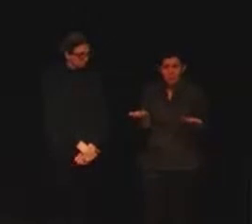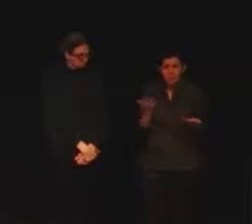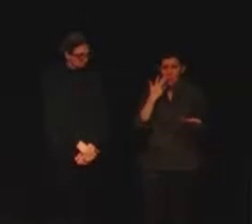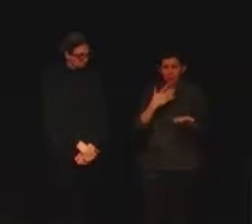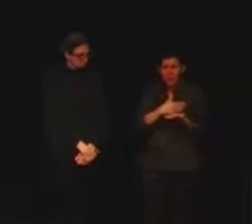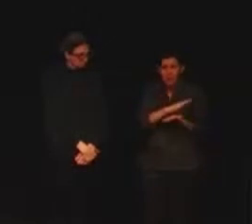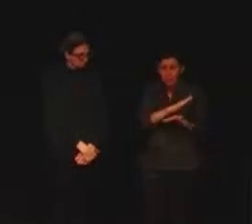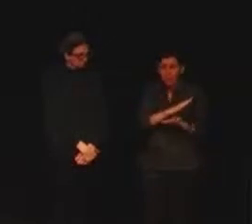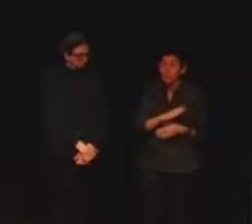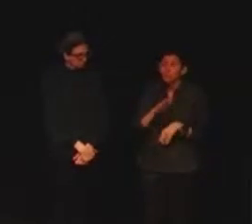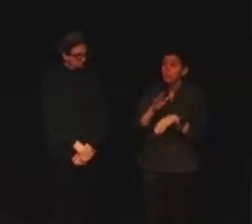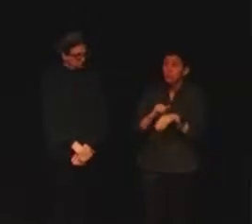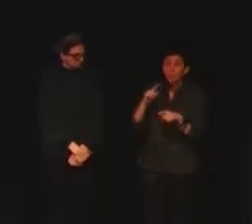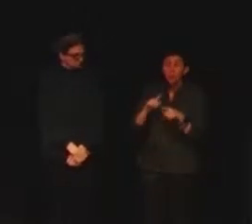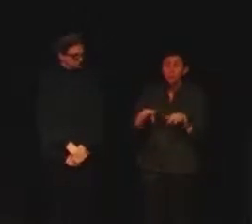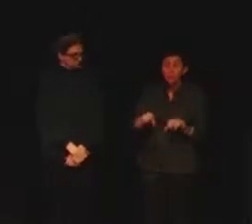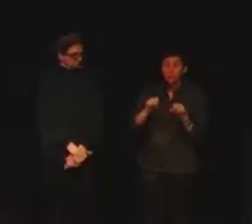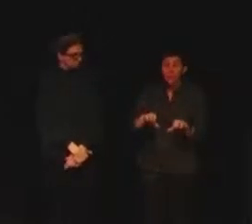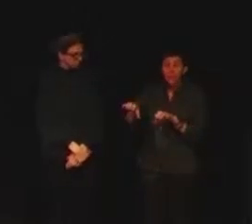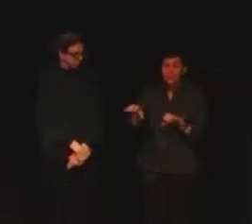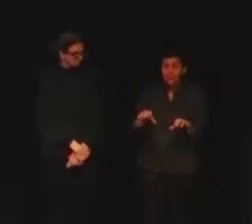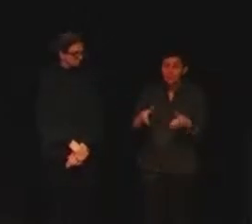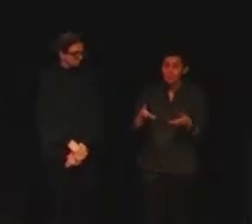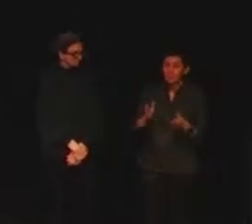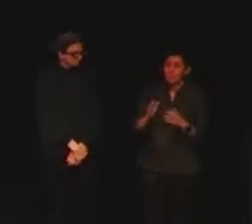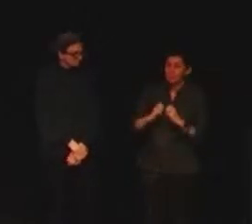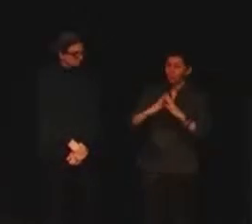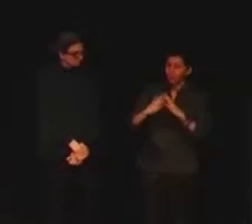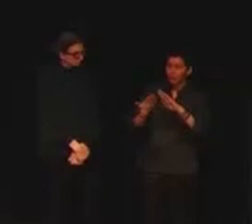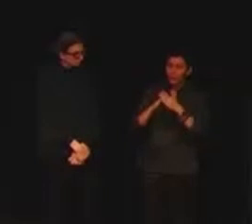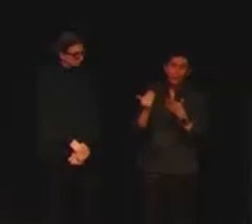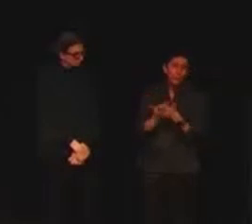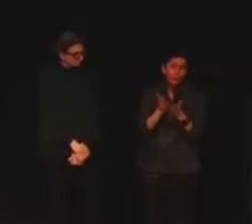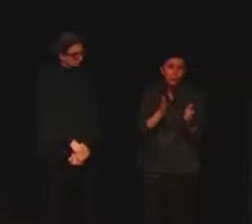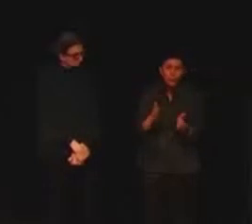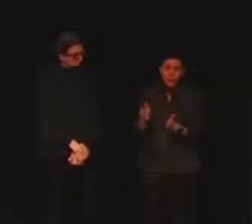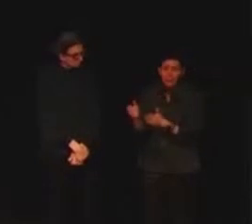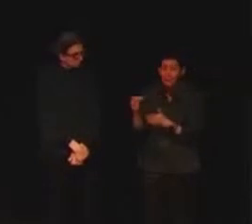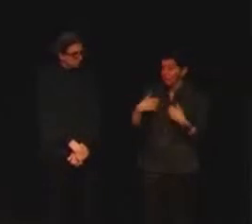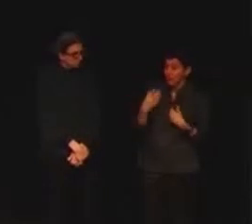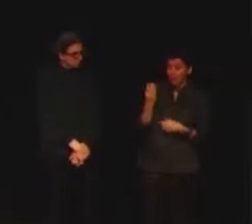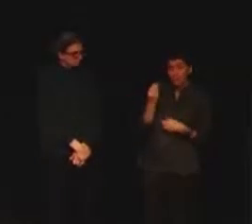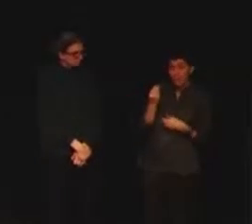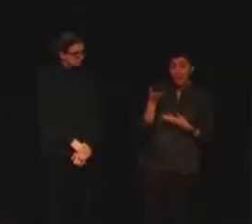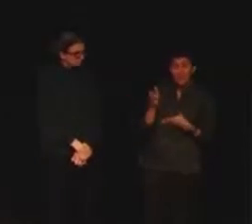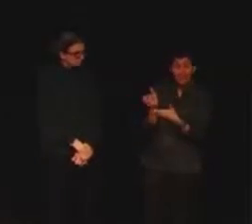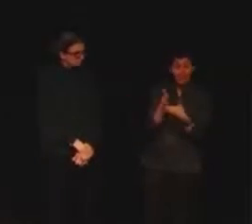The call to action is really just let's form community in new ways. Let's if we have the money, let's share it.